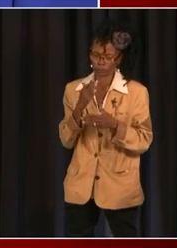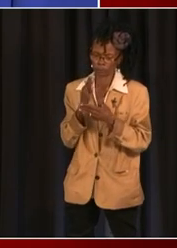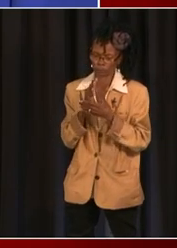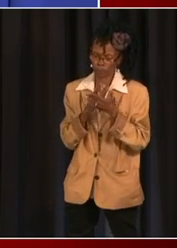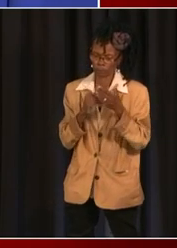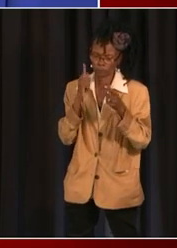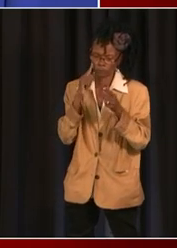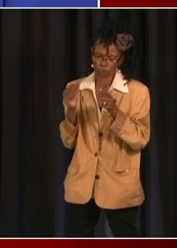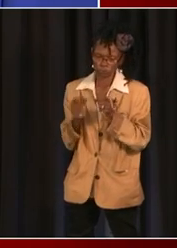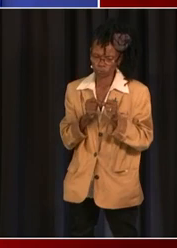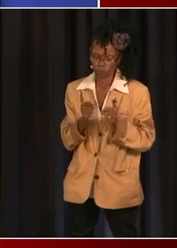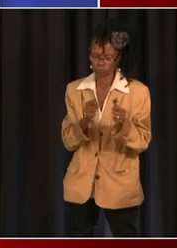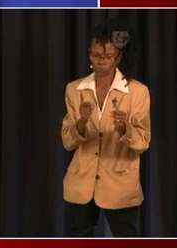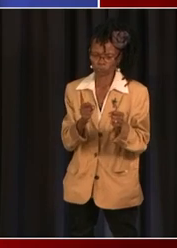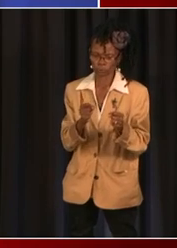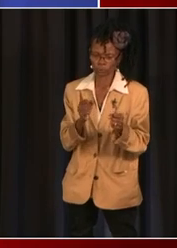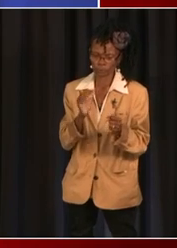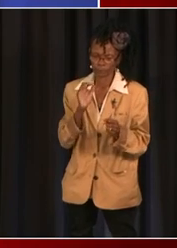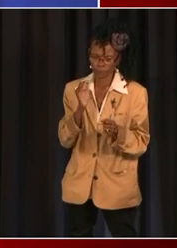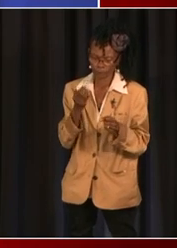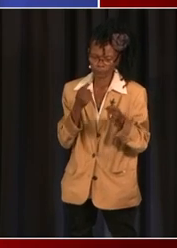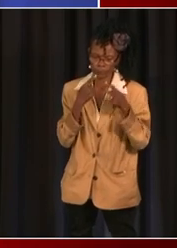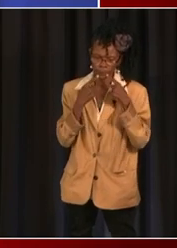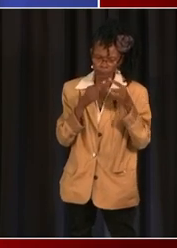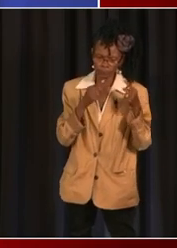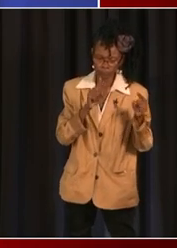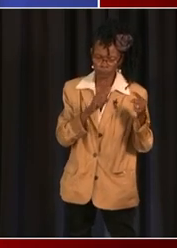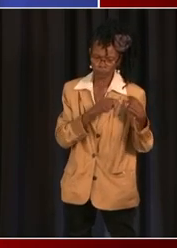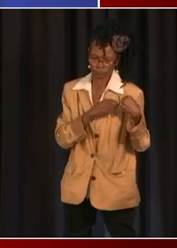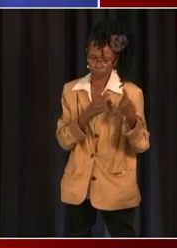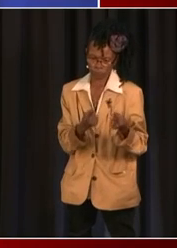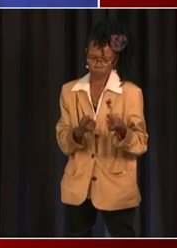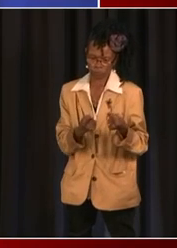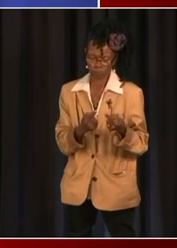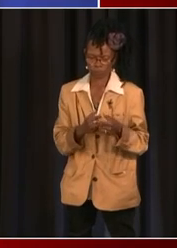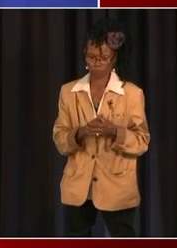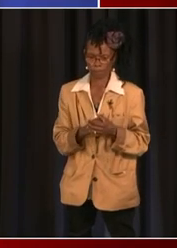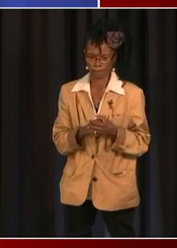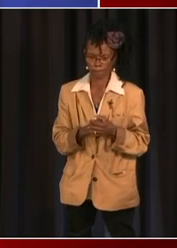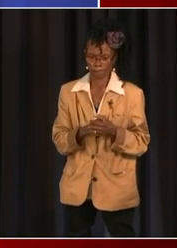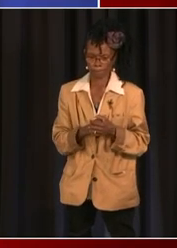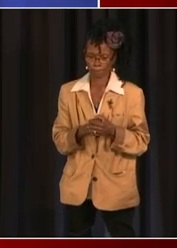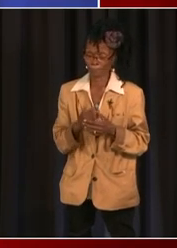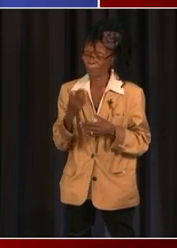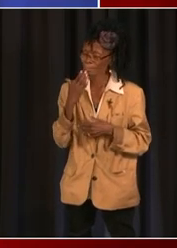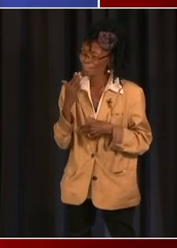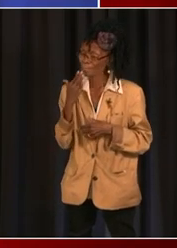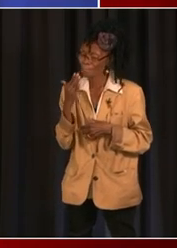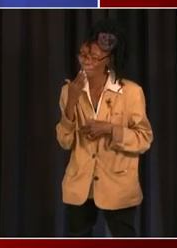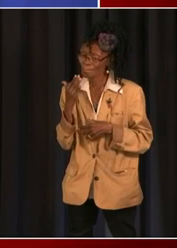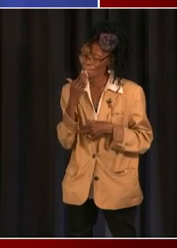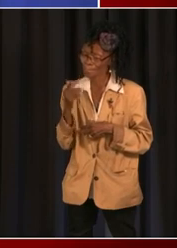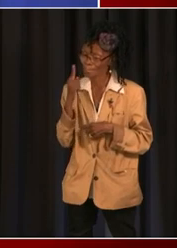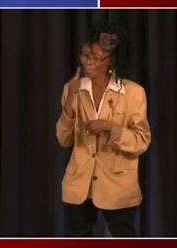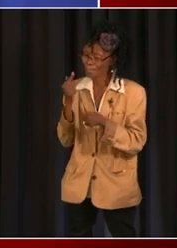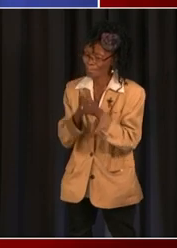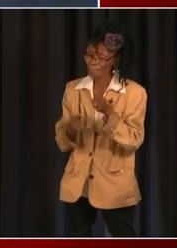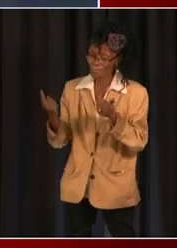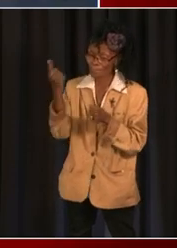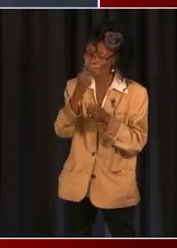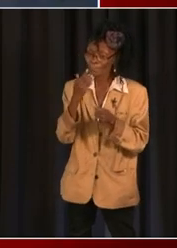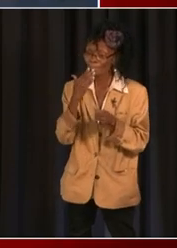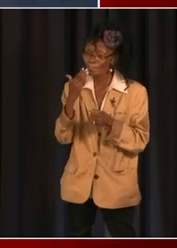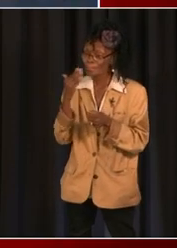effective currently amongst our schools that are operating. Okay, thank you, everybody.